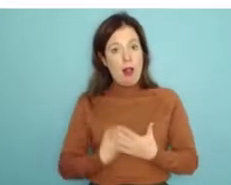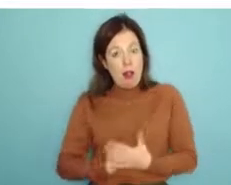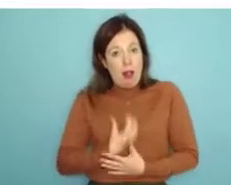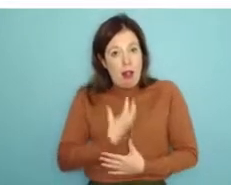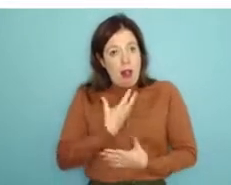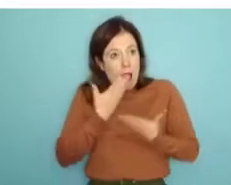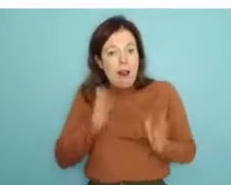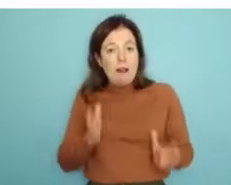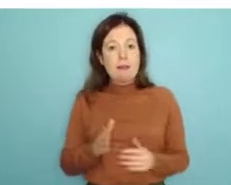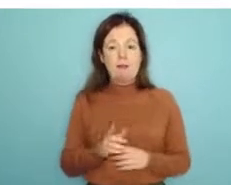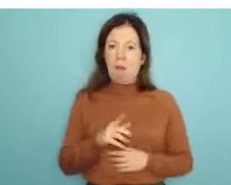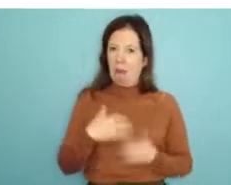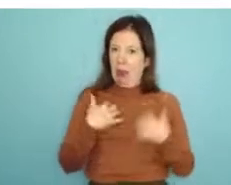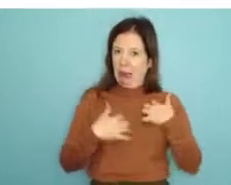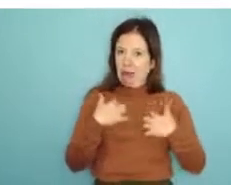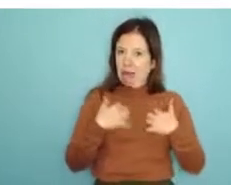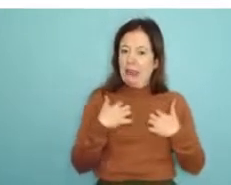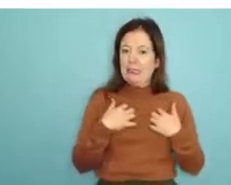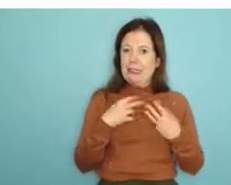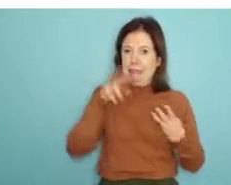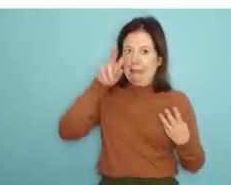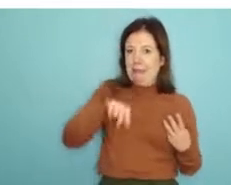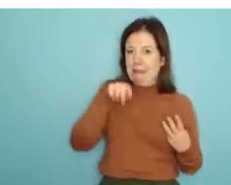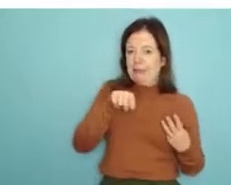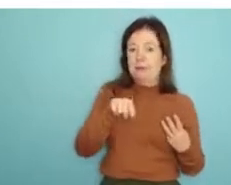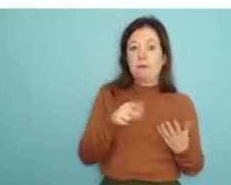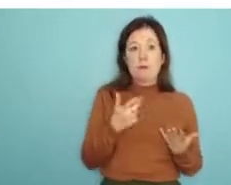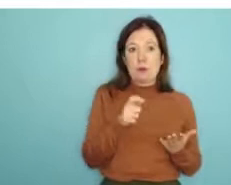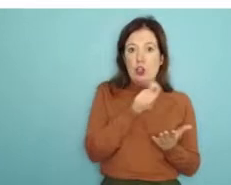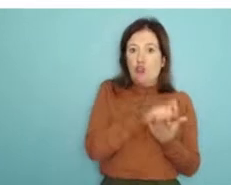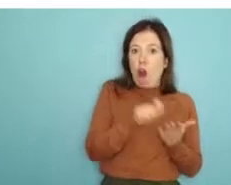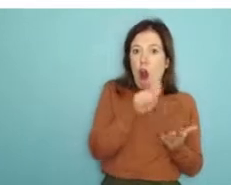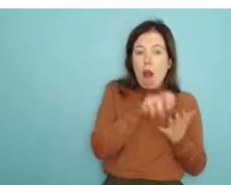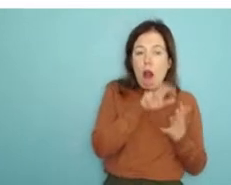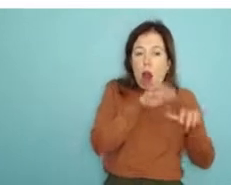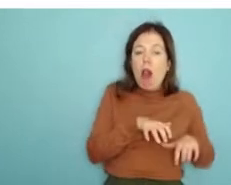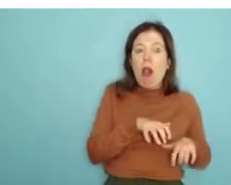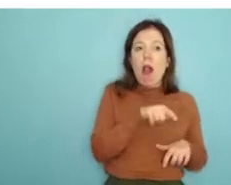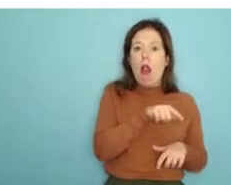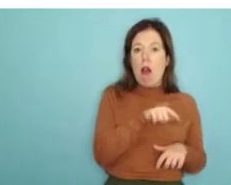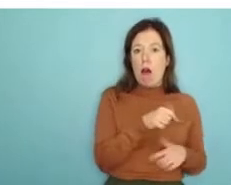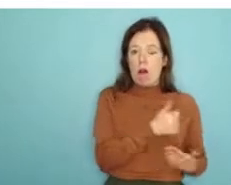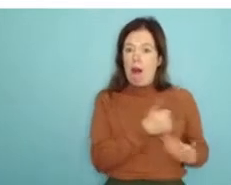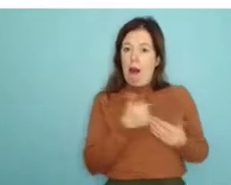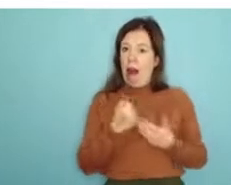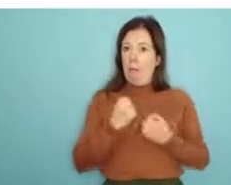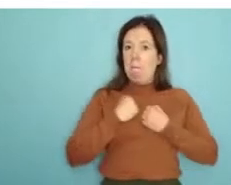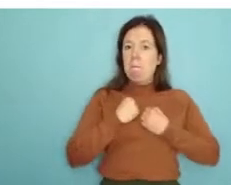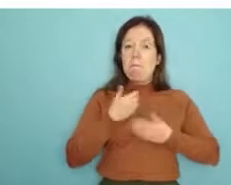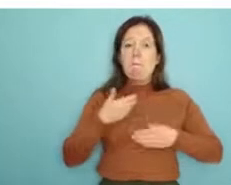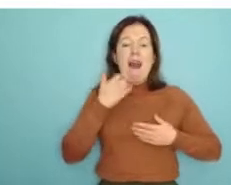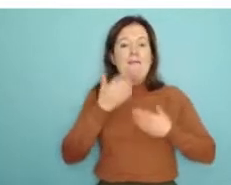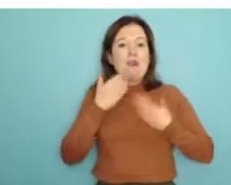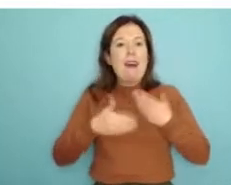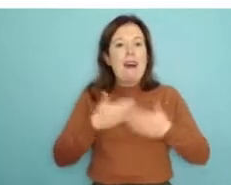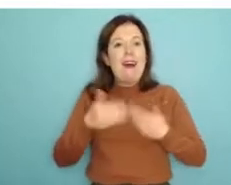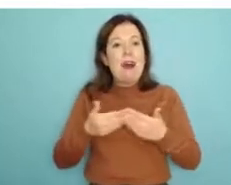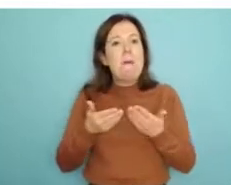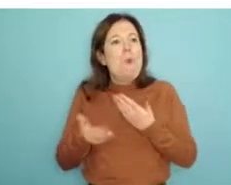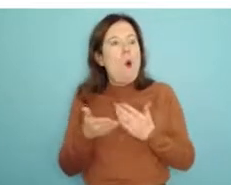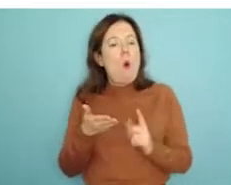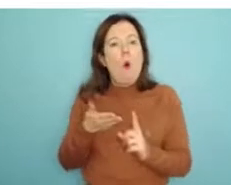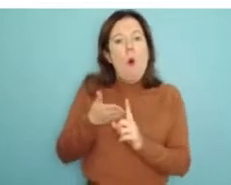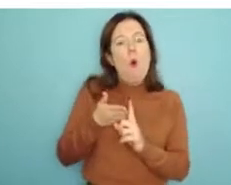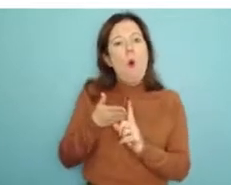was quite an interesting paper, and it shows that just by journaling, we can make a difference in our day-to-day practice and being intentional. And finally,